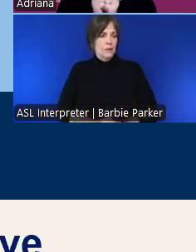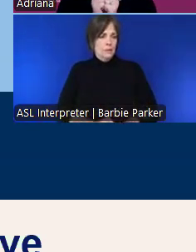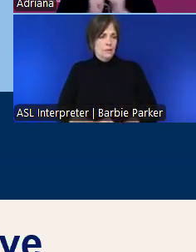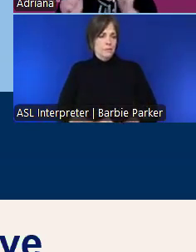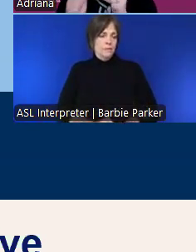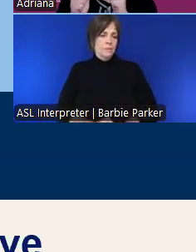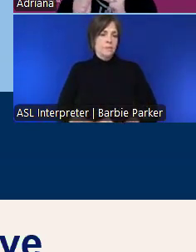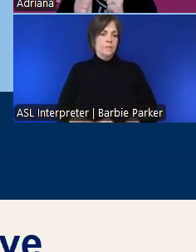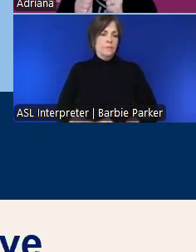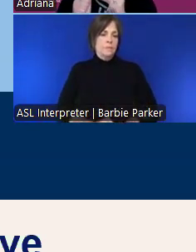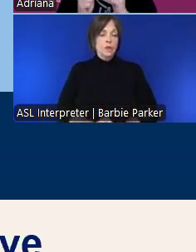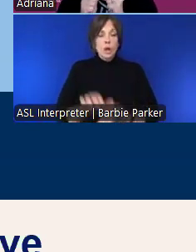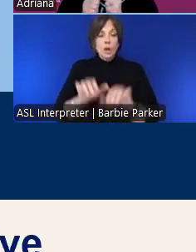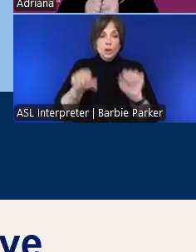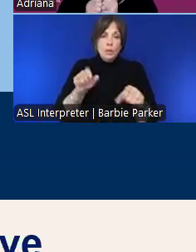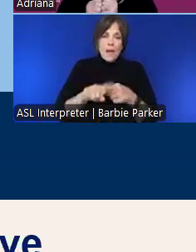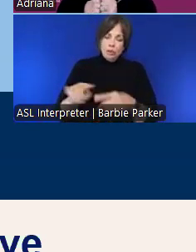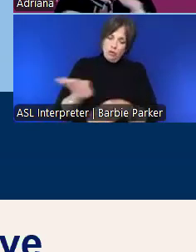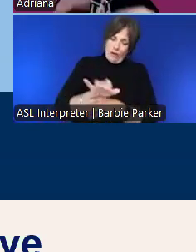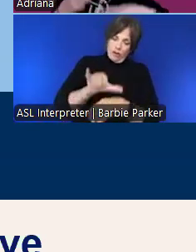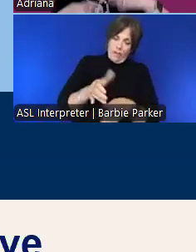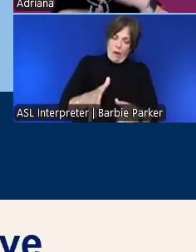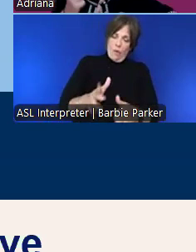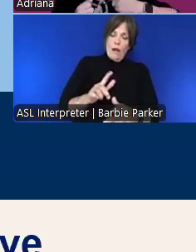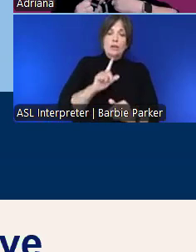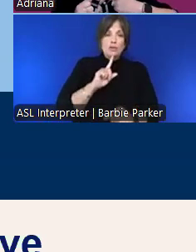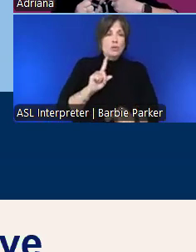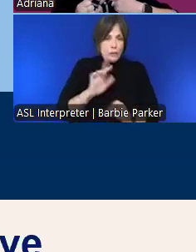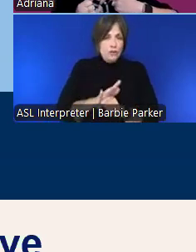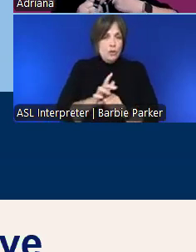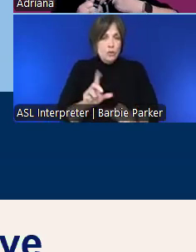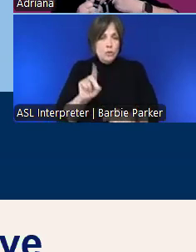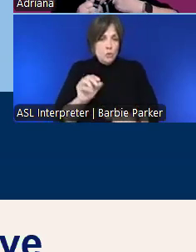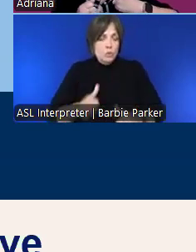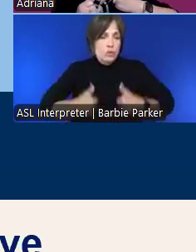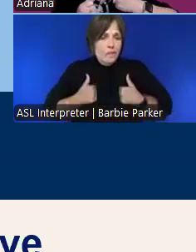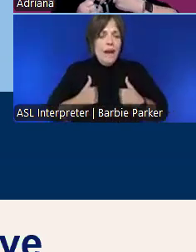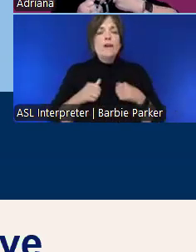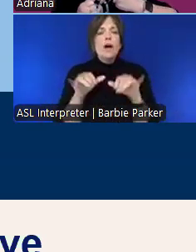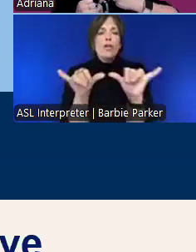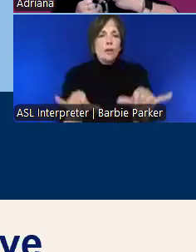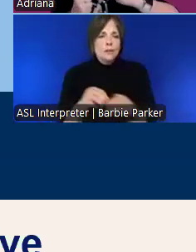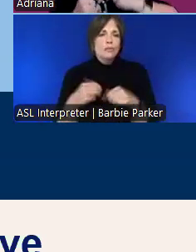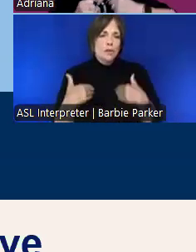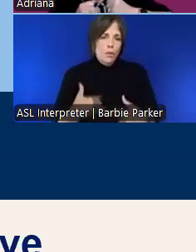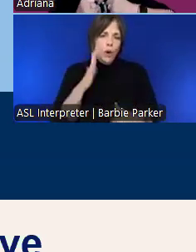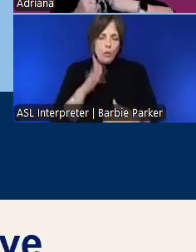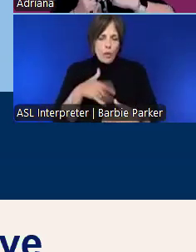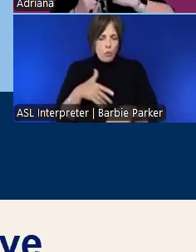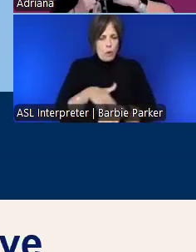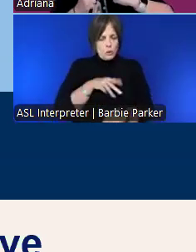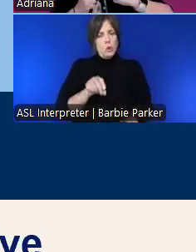in order for you to function in that way, ensure survival, there are specific systems in your body that are going to slow